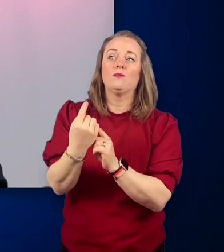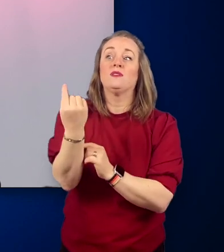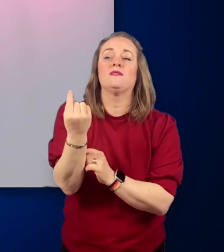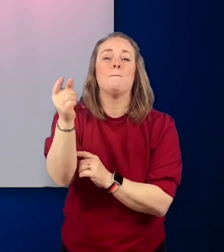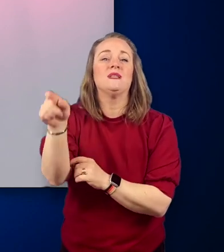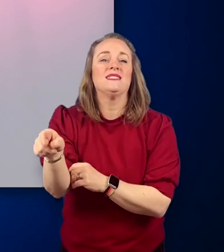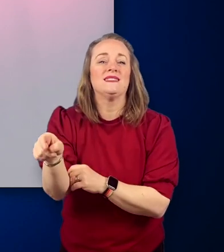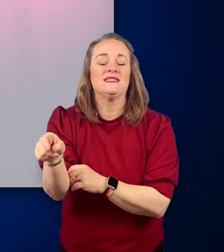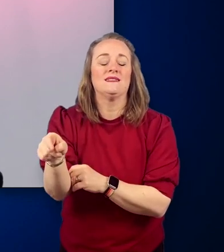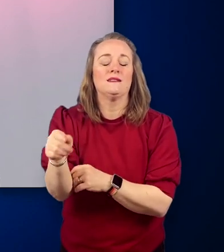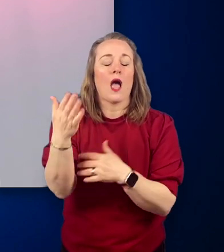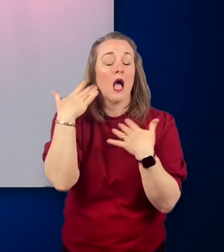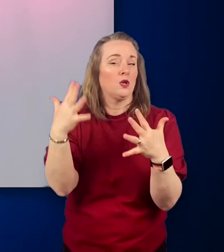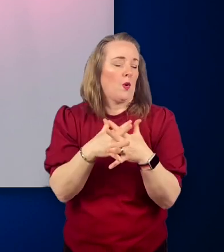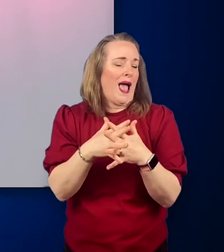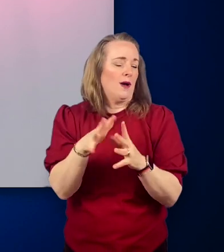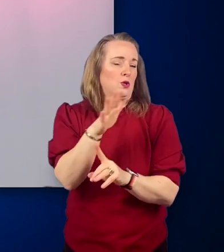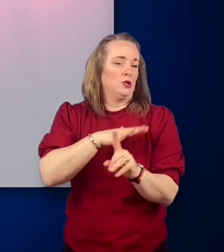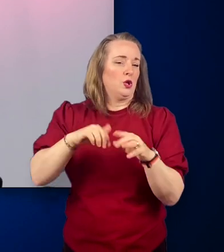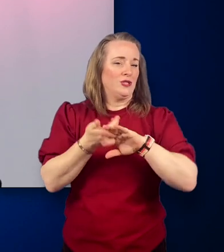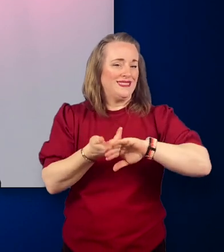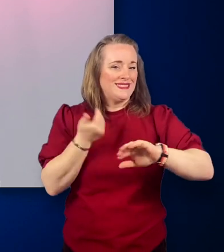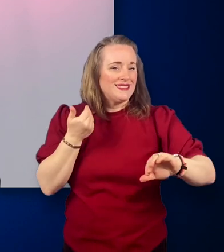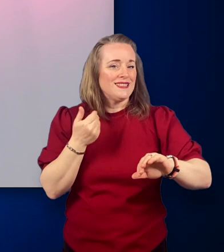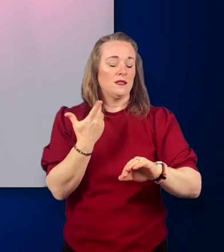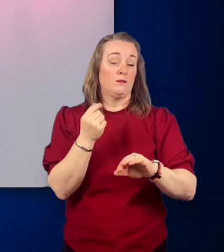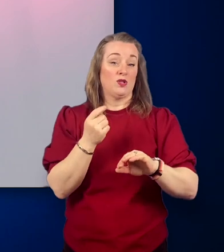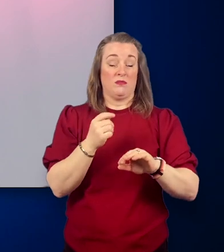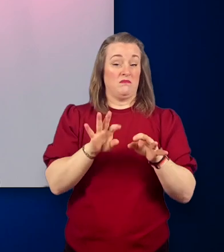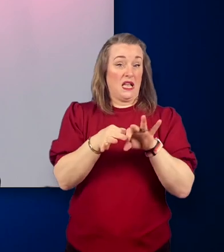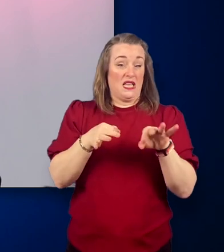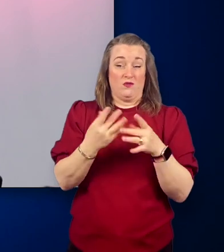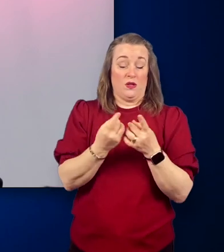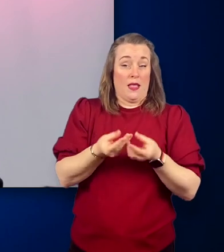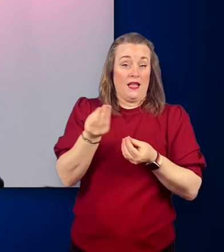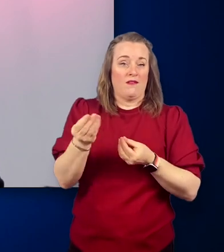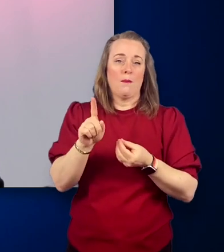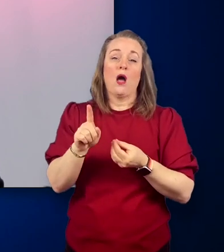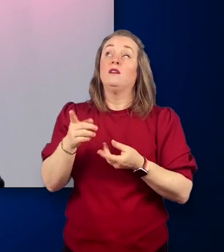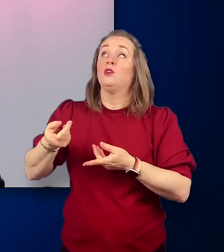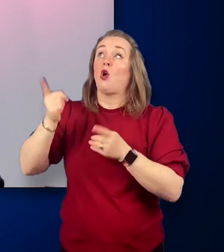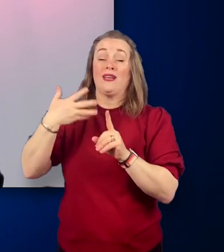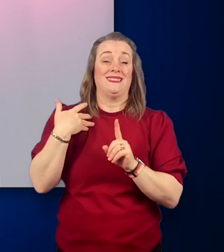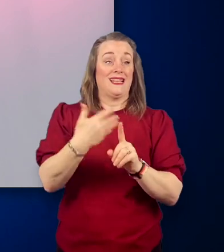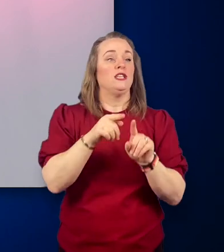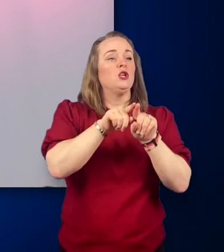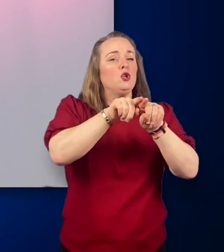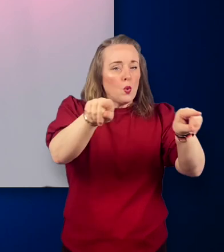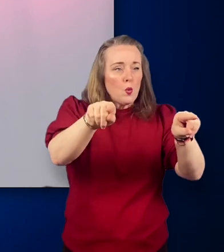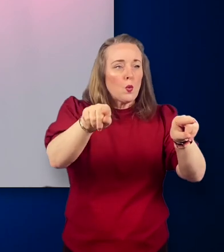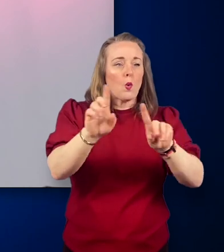I don't know how you're going to do it, socially distance, maybe give a gift, maybe, I don't know, but he's sending you. Because God